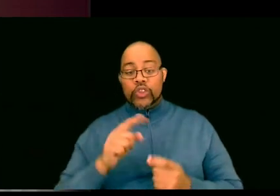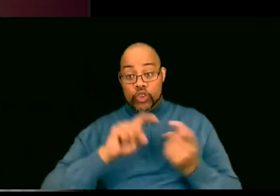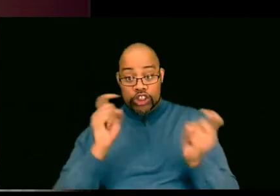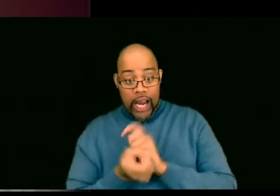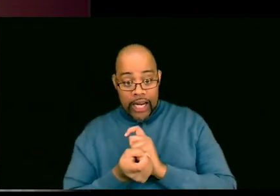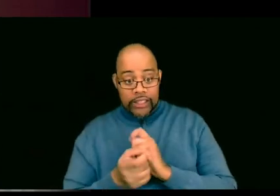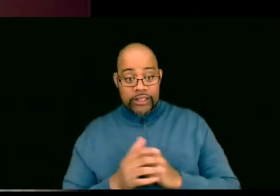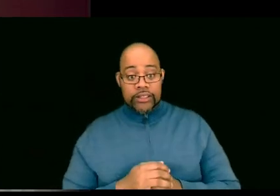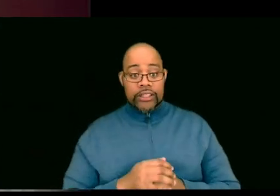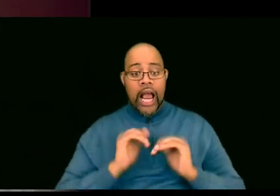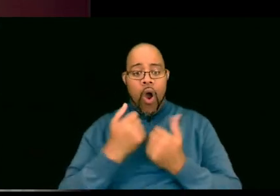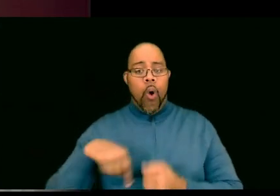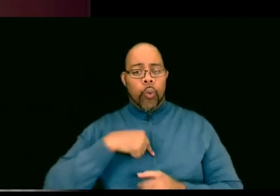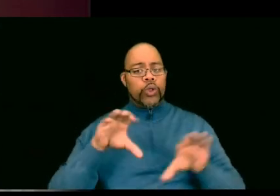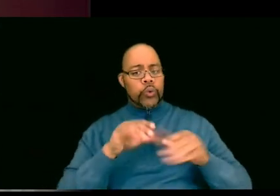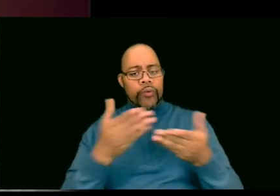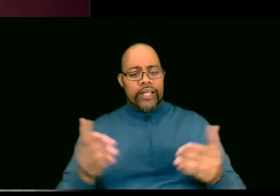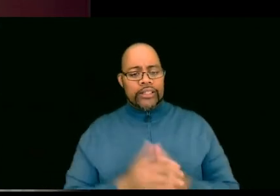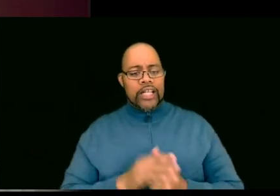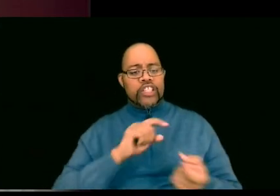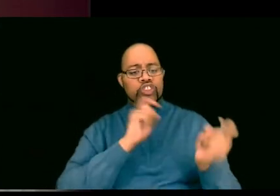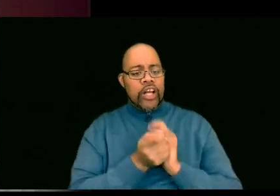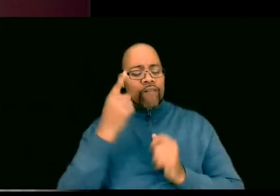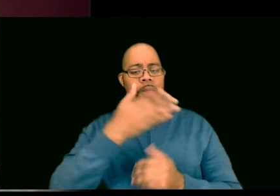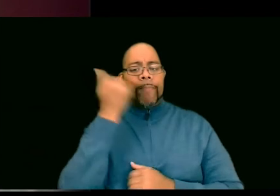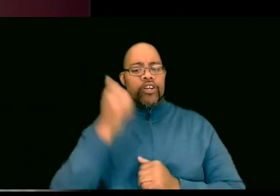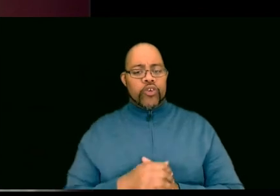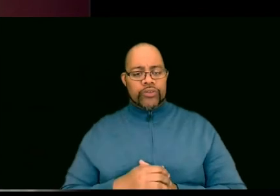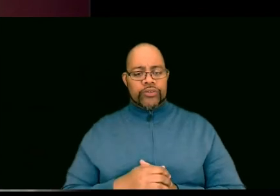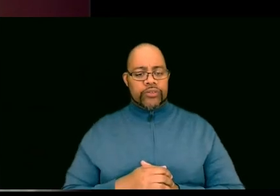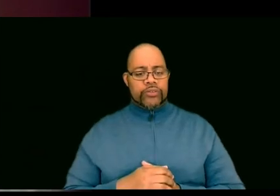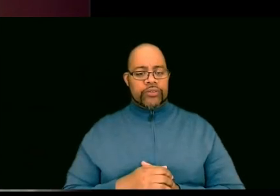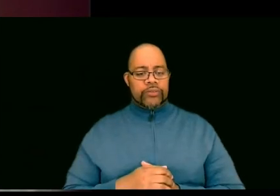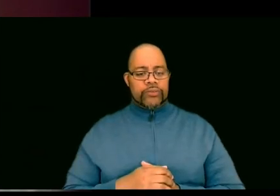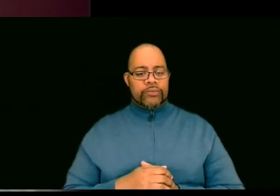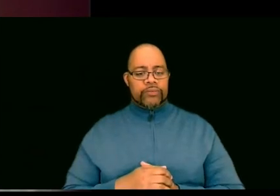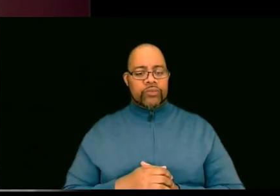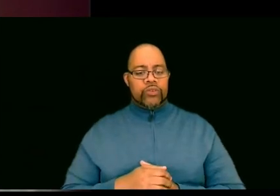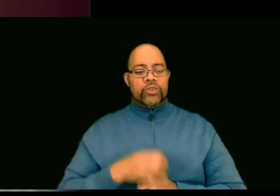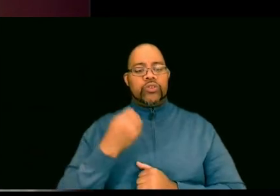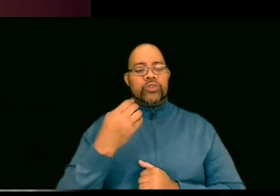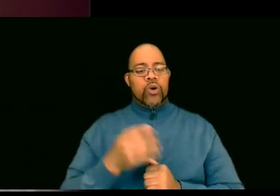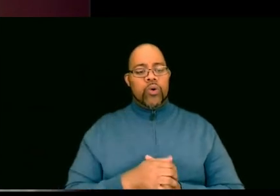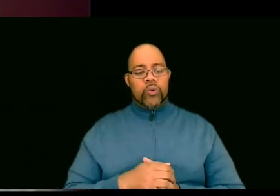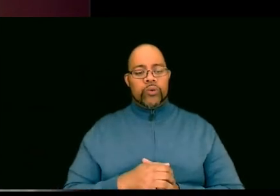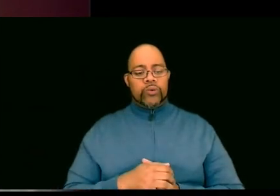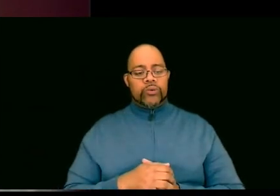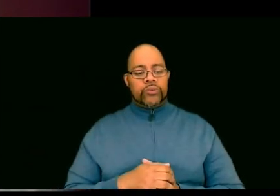reasons to change the way we do things and change for the better, you see. And